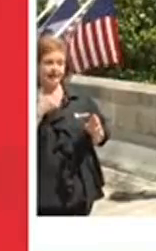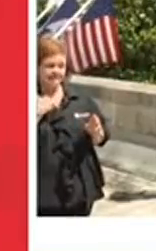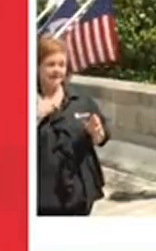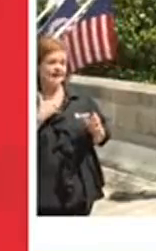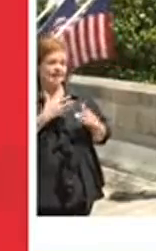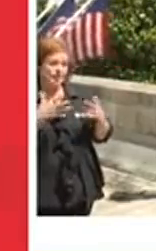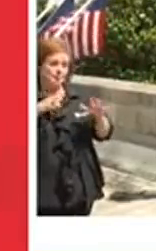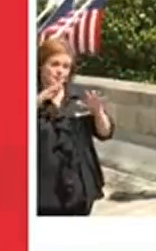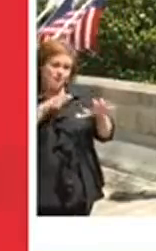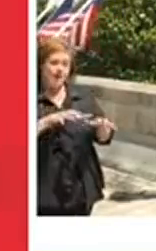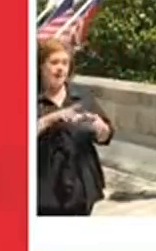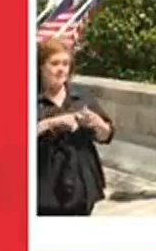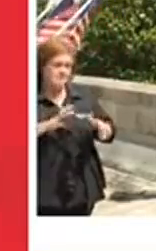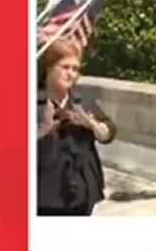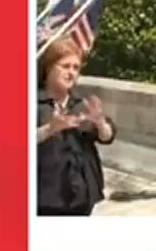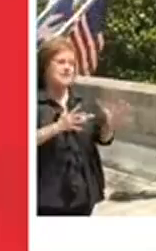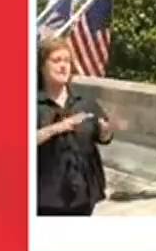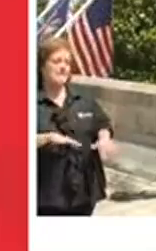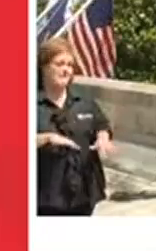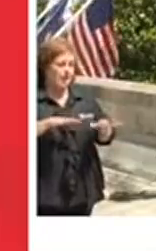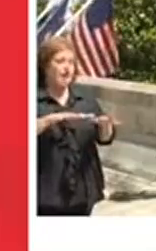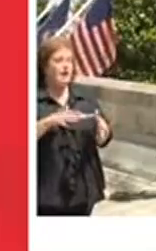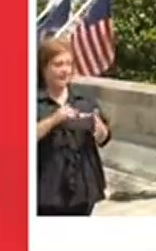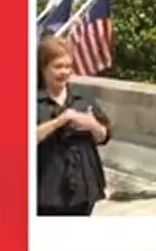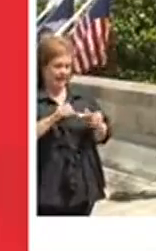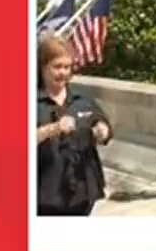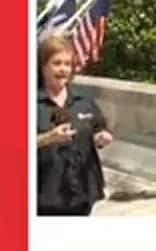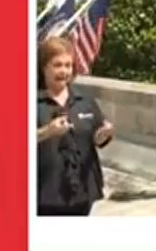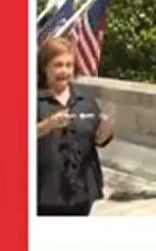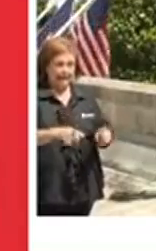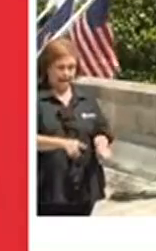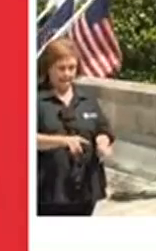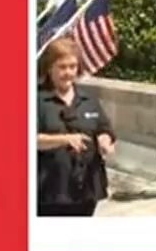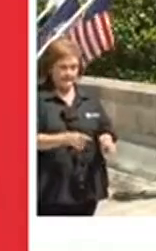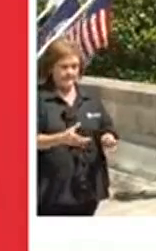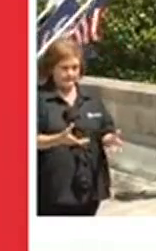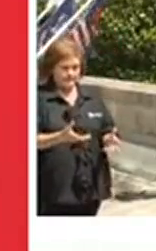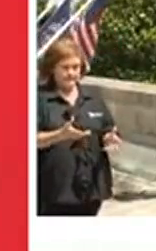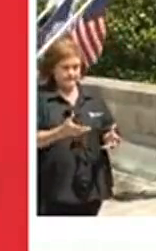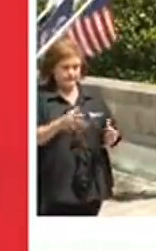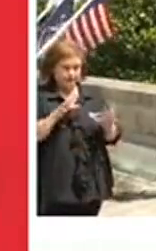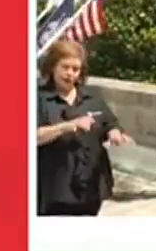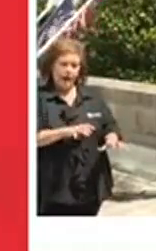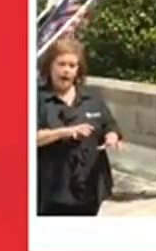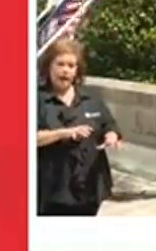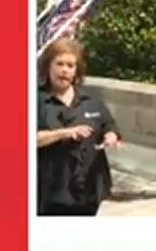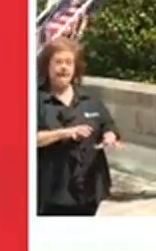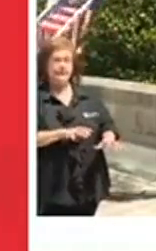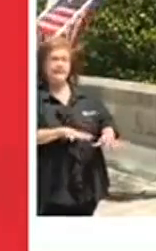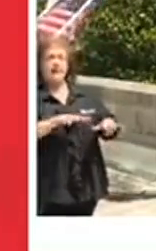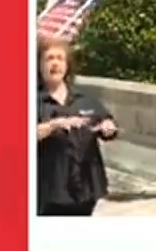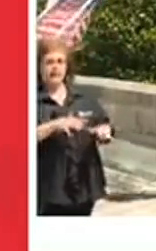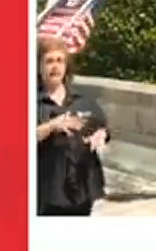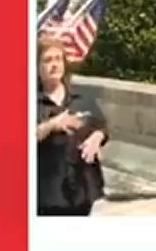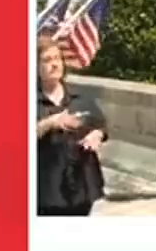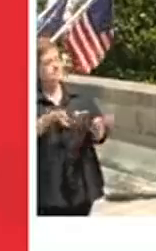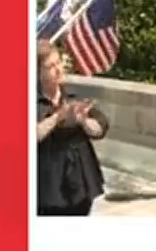street flooding, and winds, and that can all arrive before this system actually arrives itself. Please put your safety